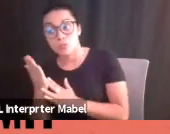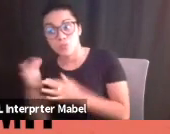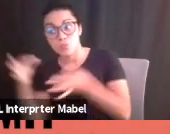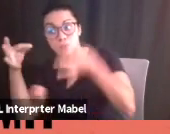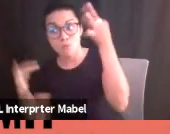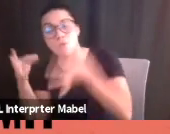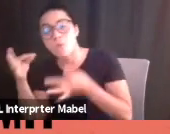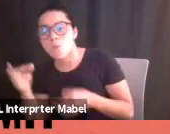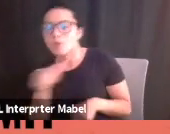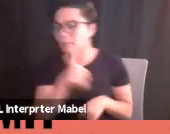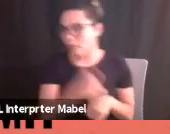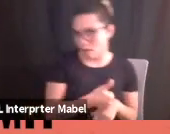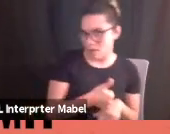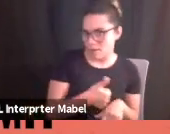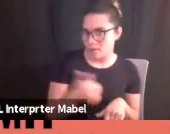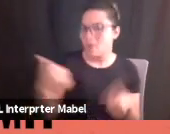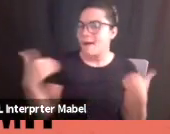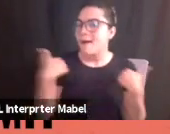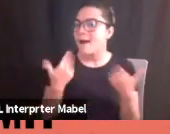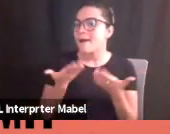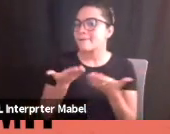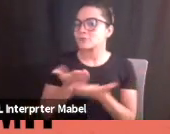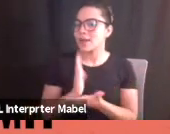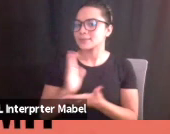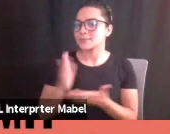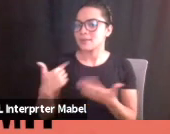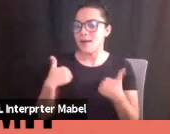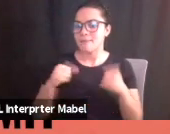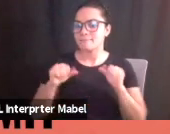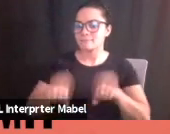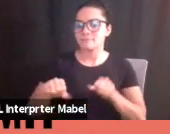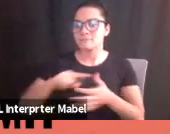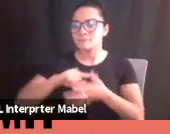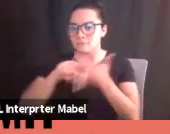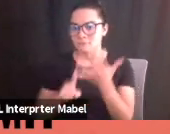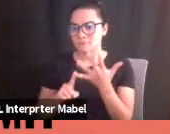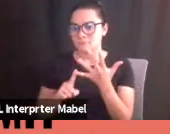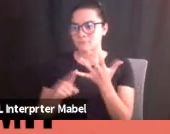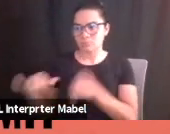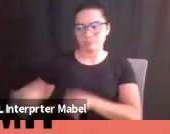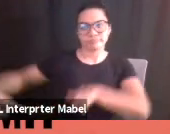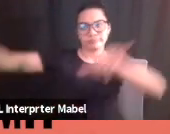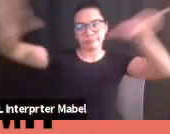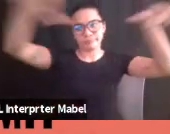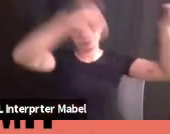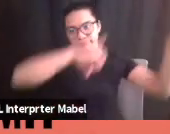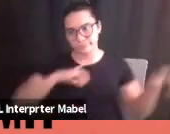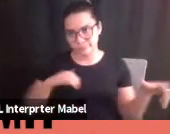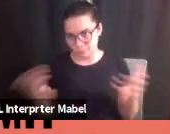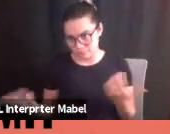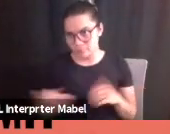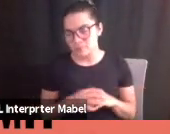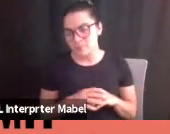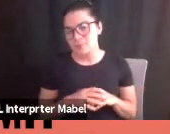not. We want to ensure that all survivors everywhere have the same rights. So our